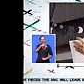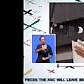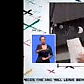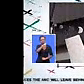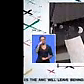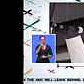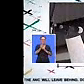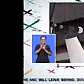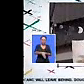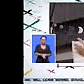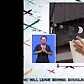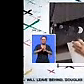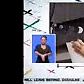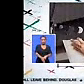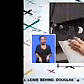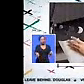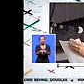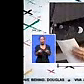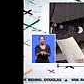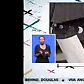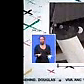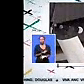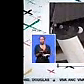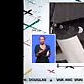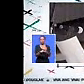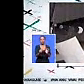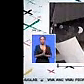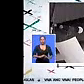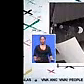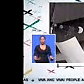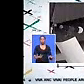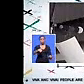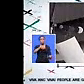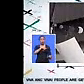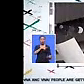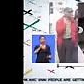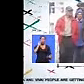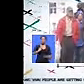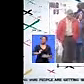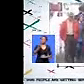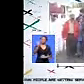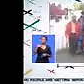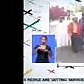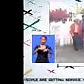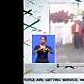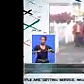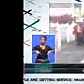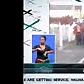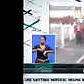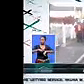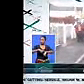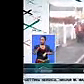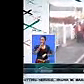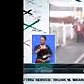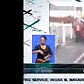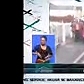and down, as if he was part of us when we were fighting in the struggle. In Cape Town, the